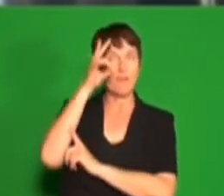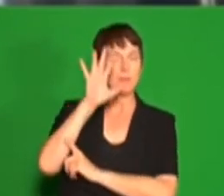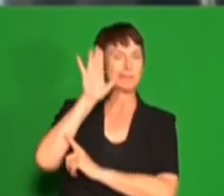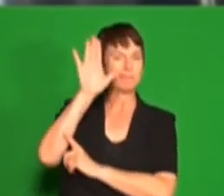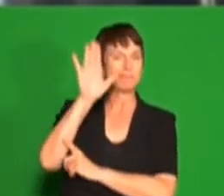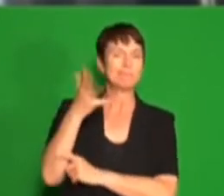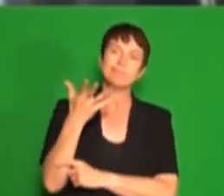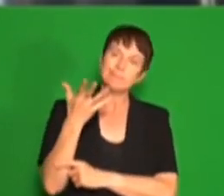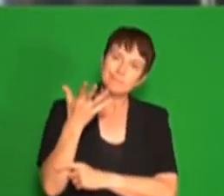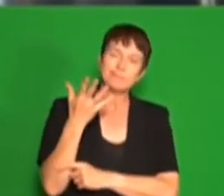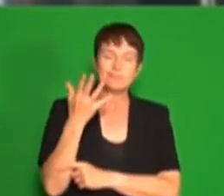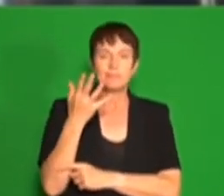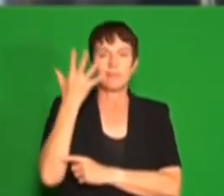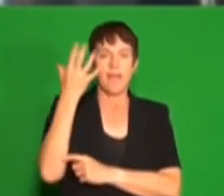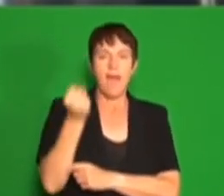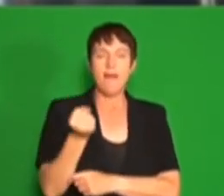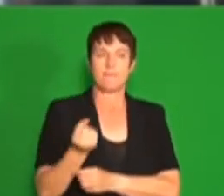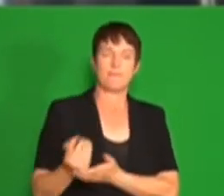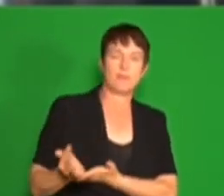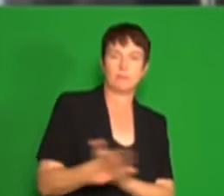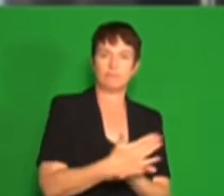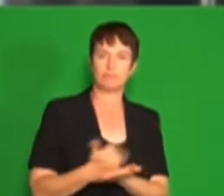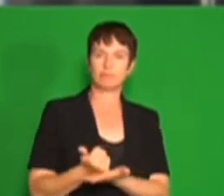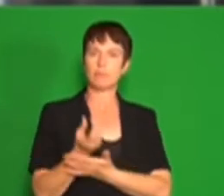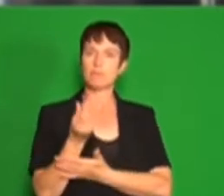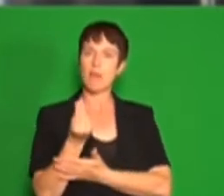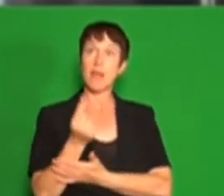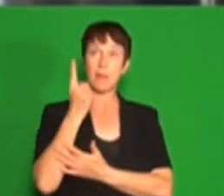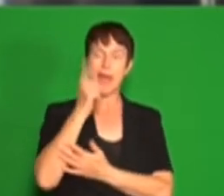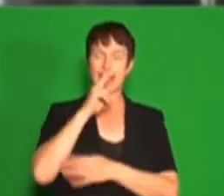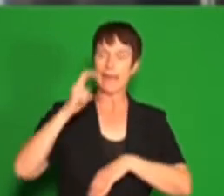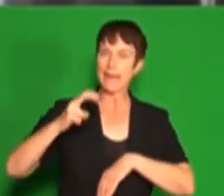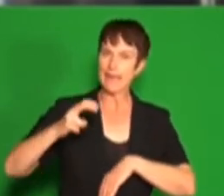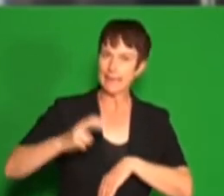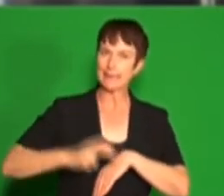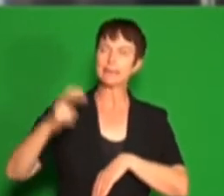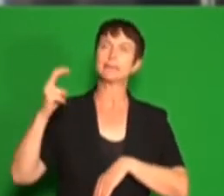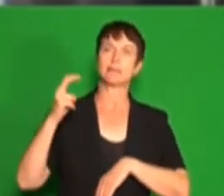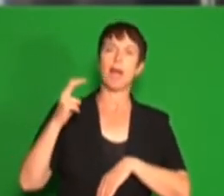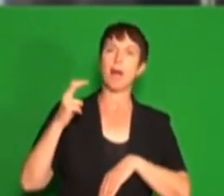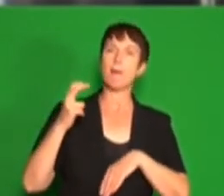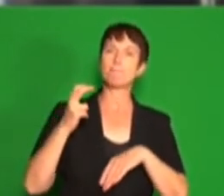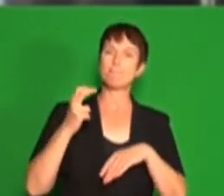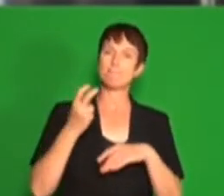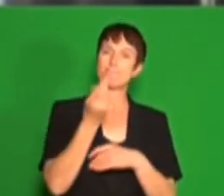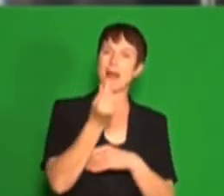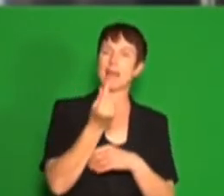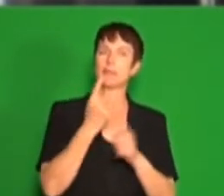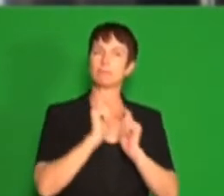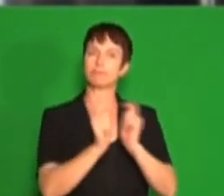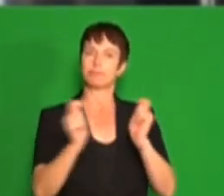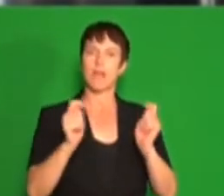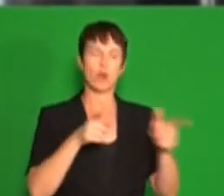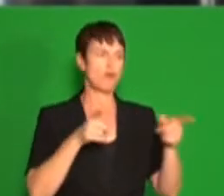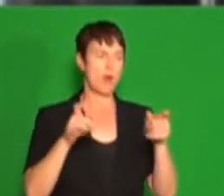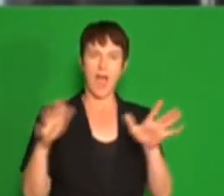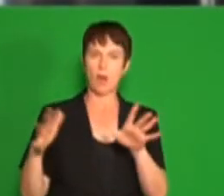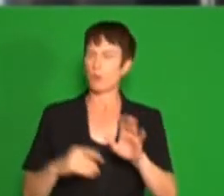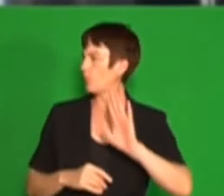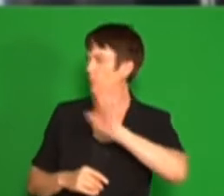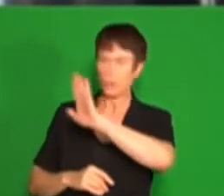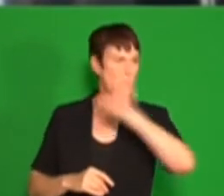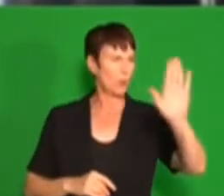affect monetary policy? Governor, can I add one more from an analyst? It came in earlier. It's Pedro. We are